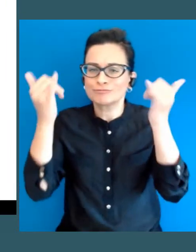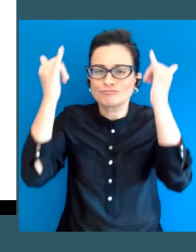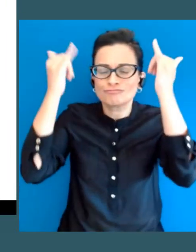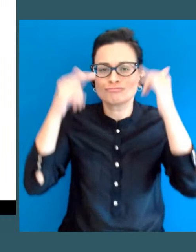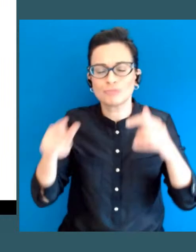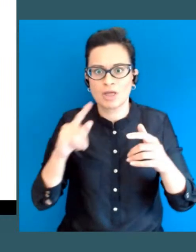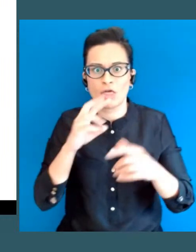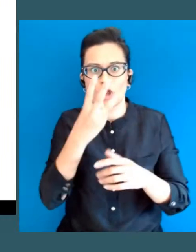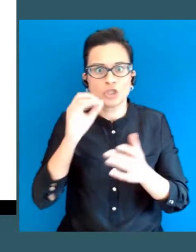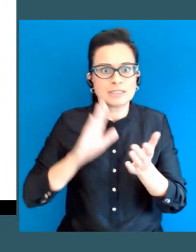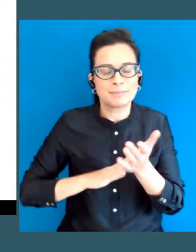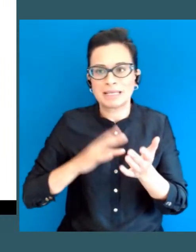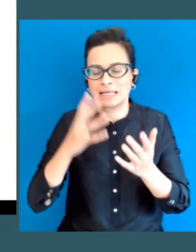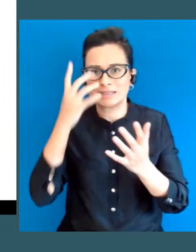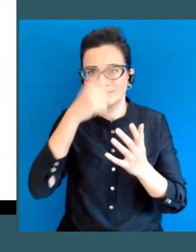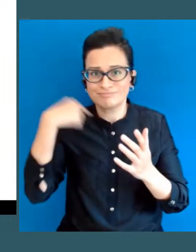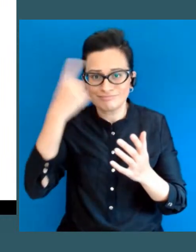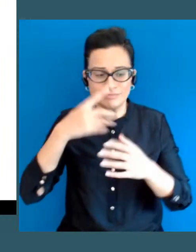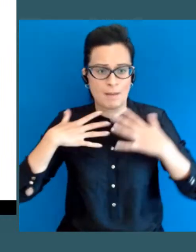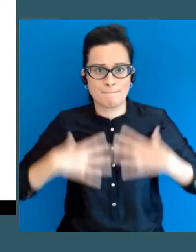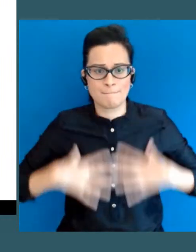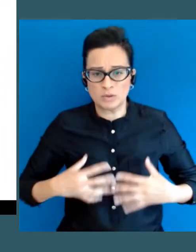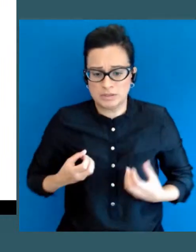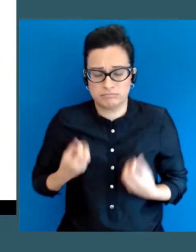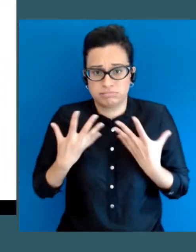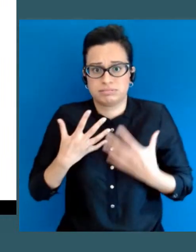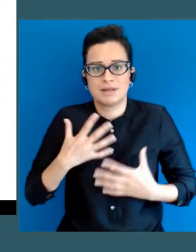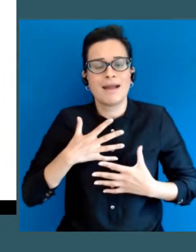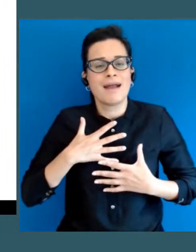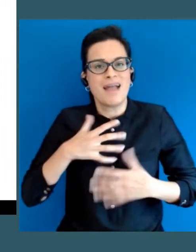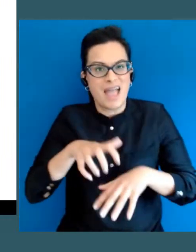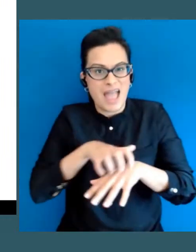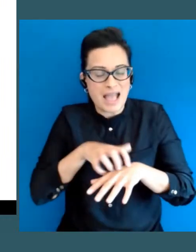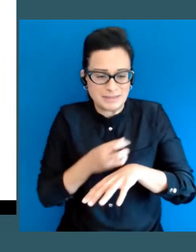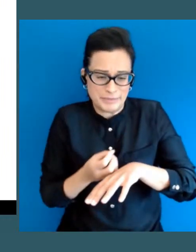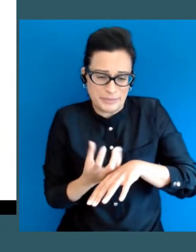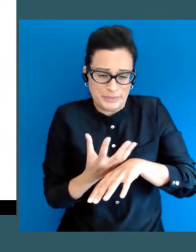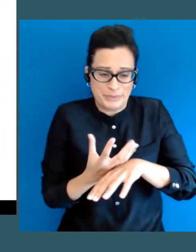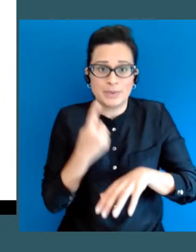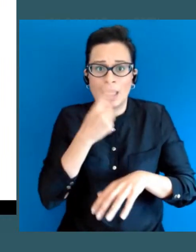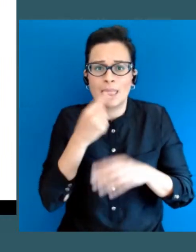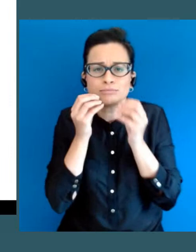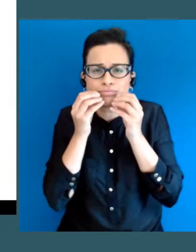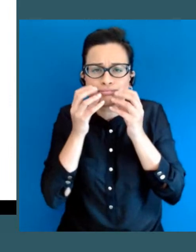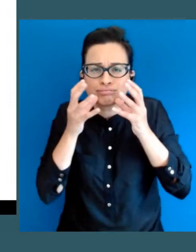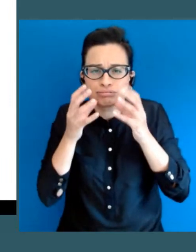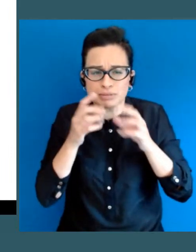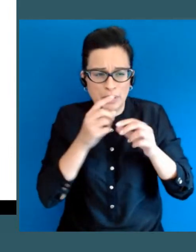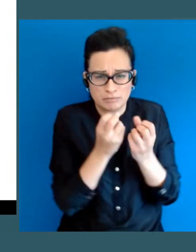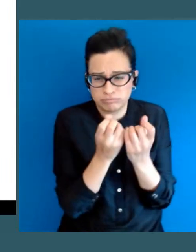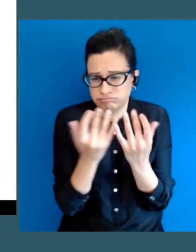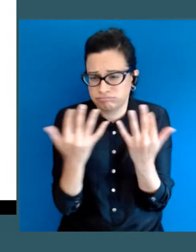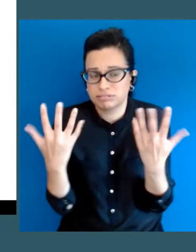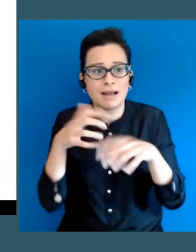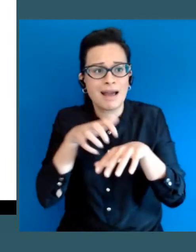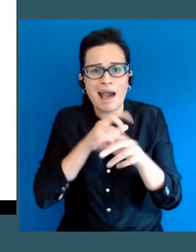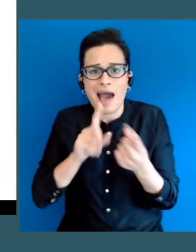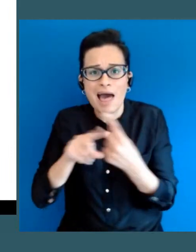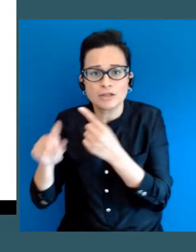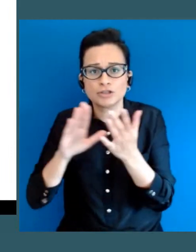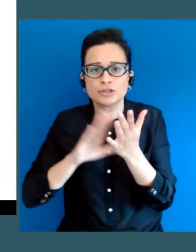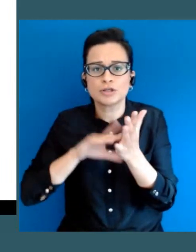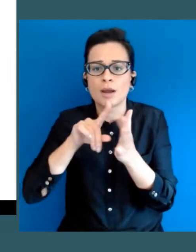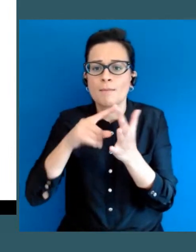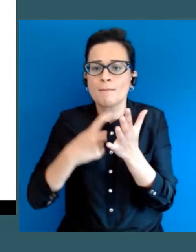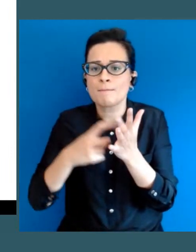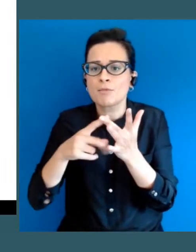hands, face and body. His eczema flares up, he develops lip swelling. There's a whole array of potential allergens as meringue, peanut butter,